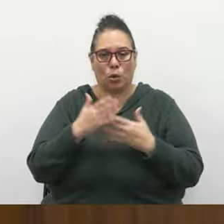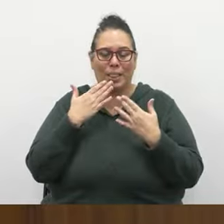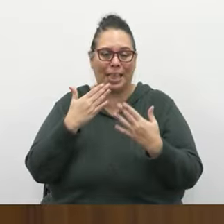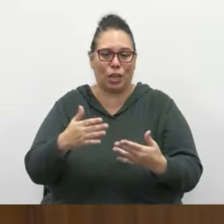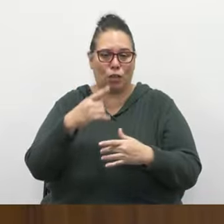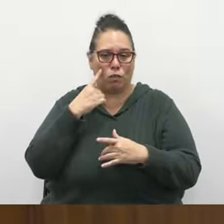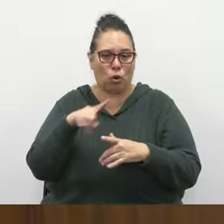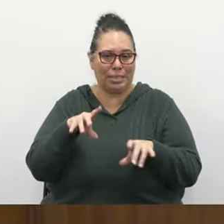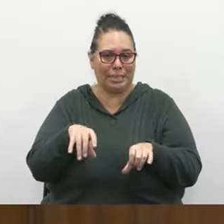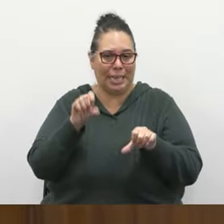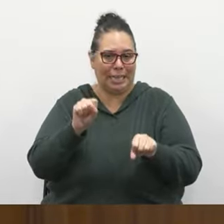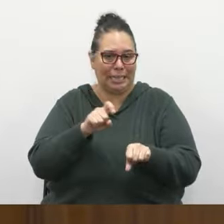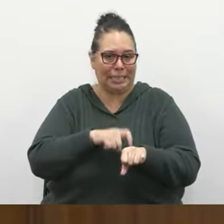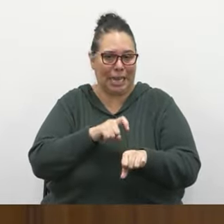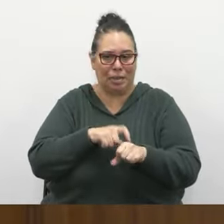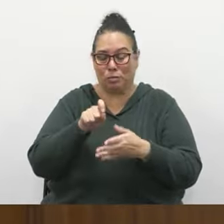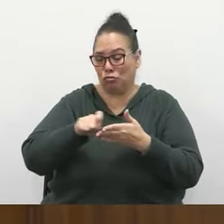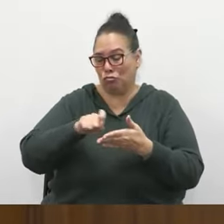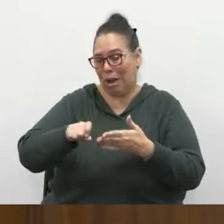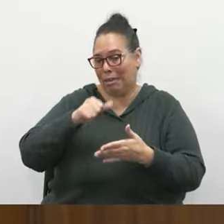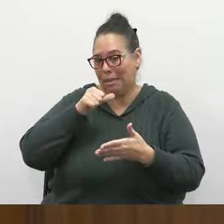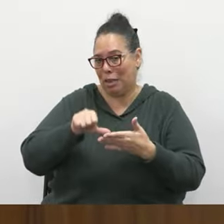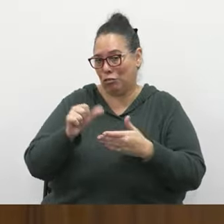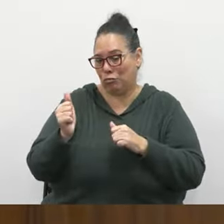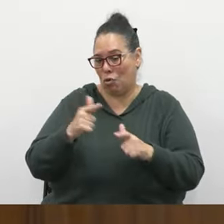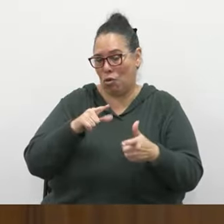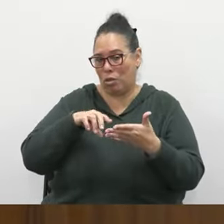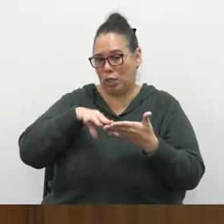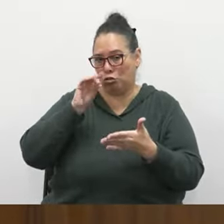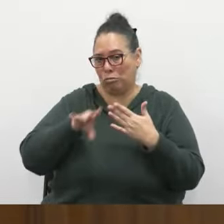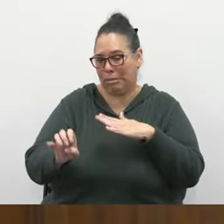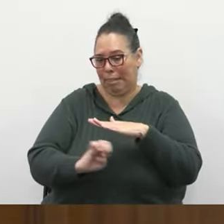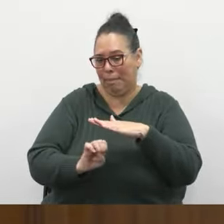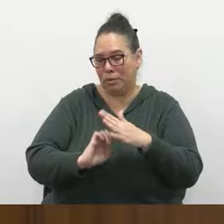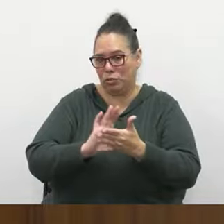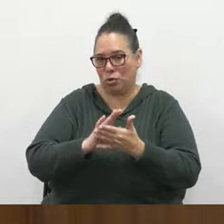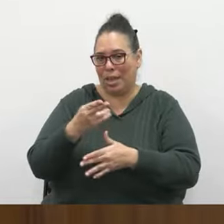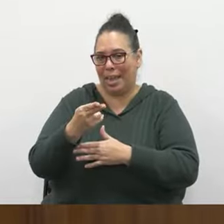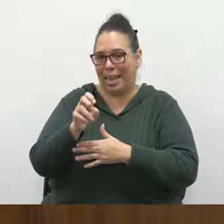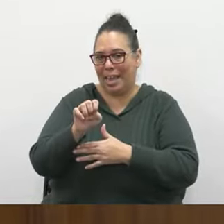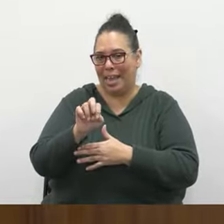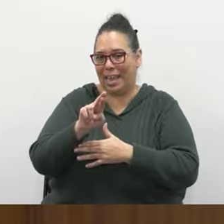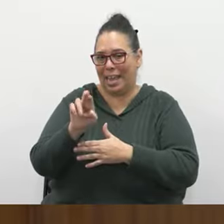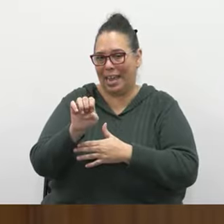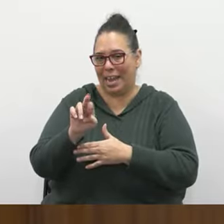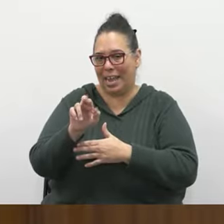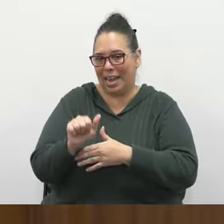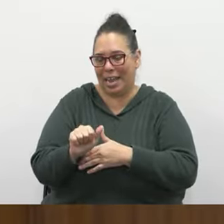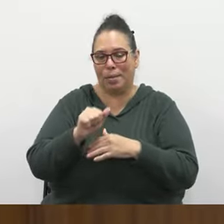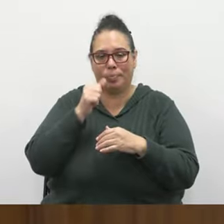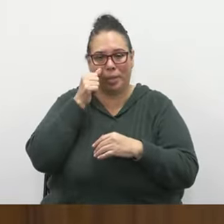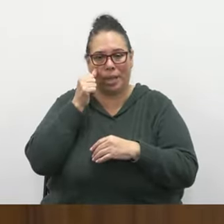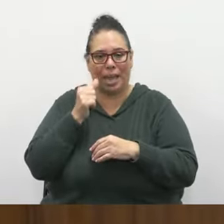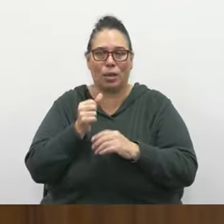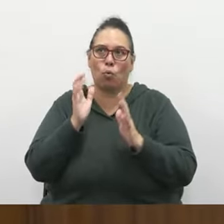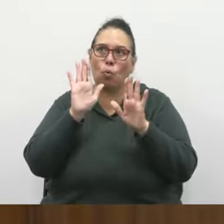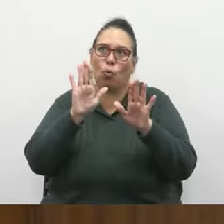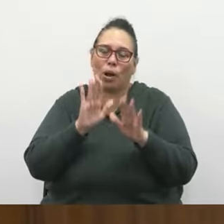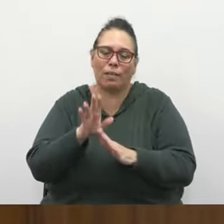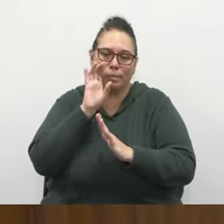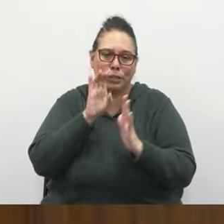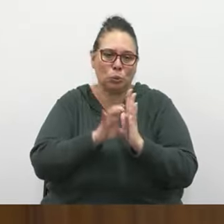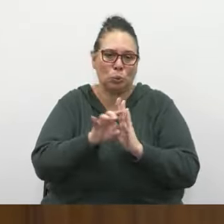for taking the time to write those letters to all the students. Many of them were accompanied by wonderful illustrations as